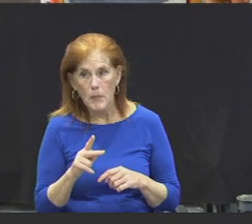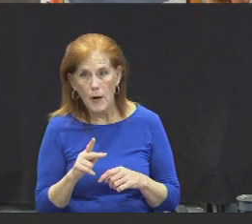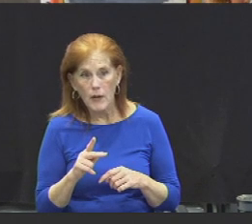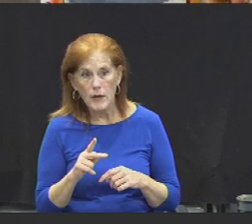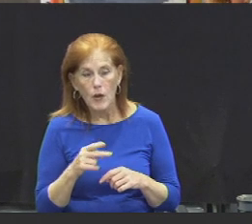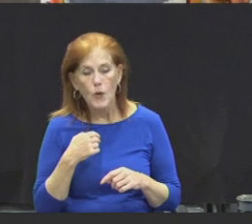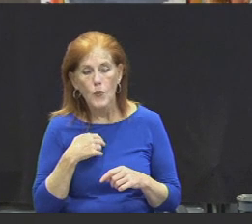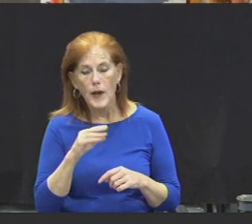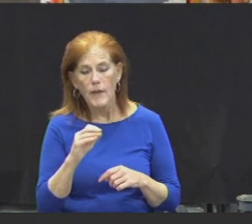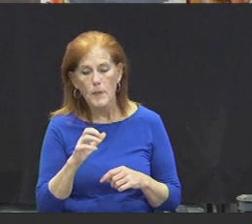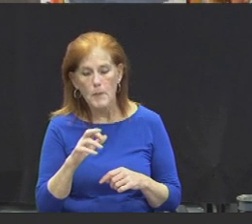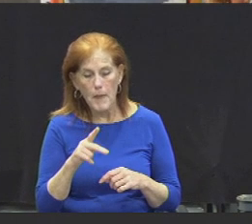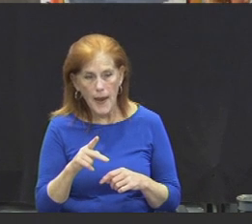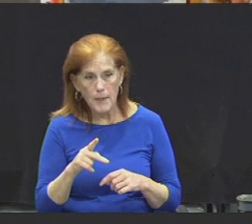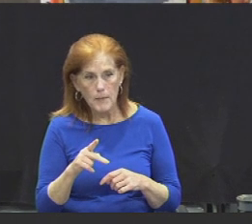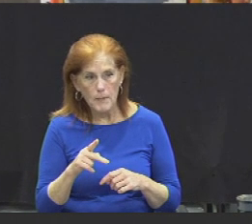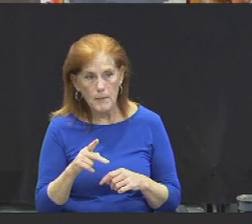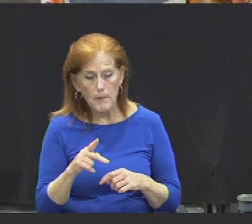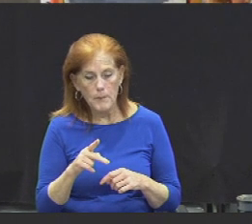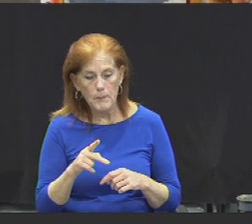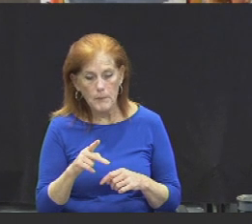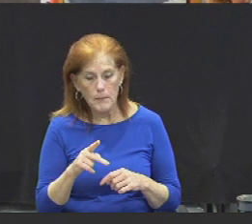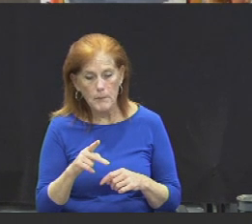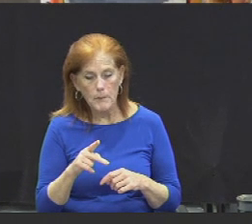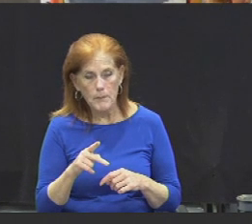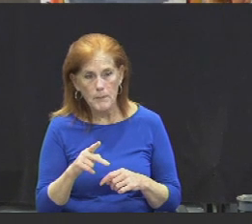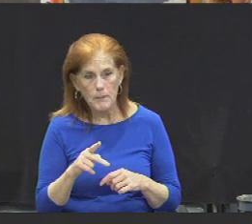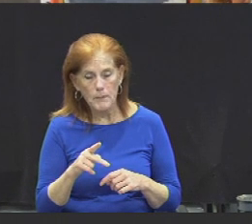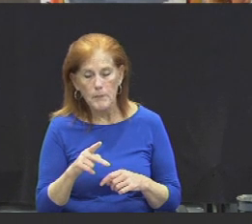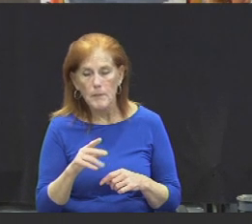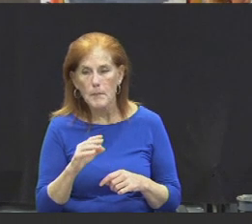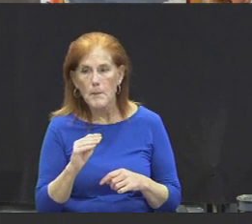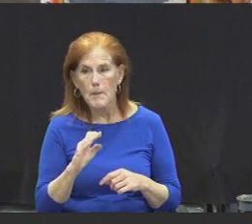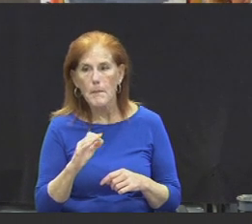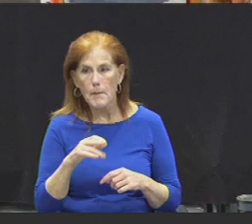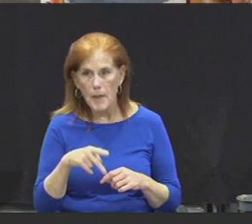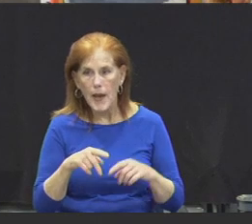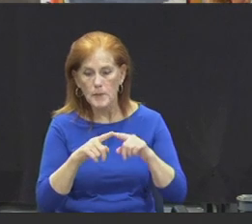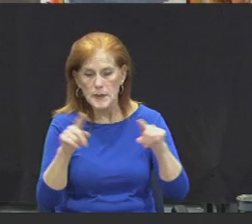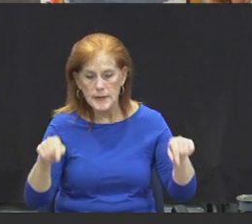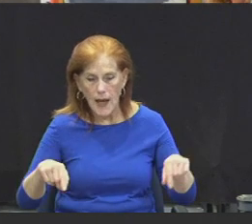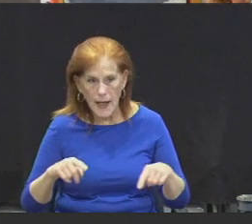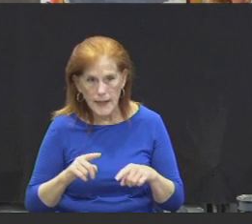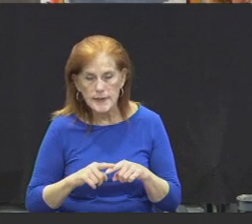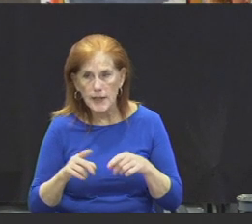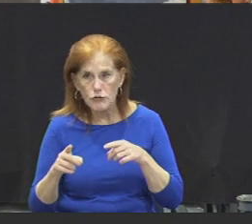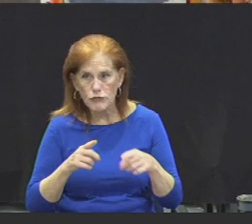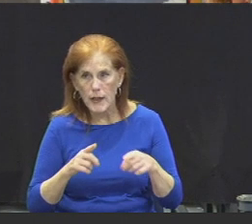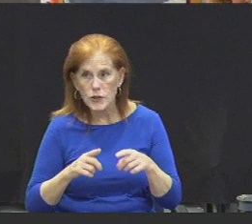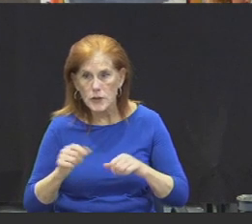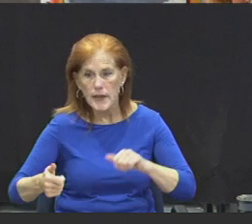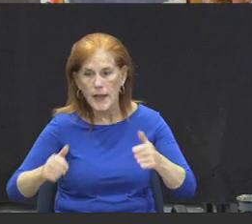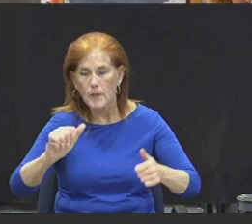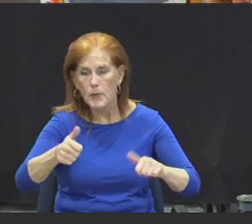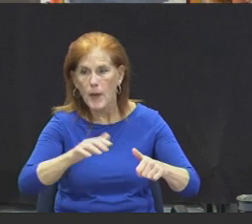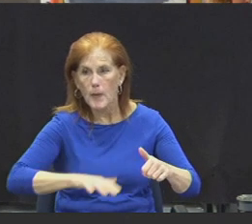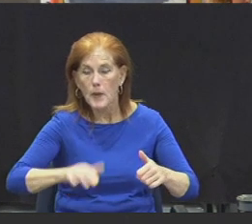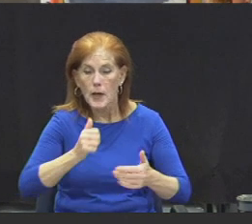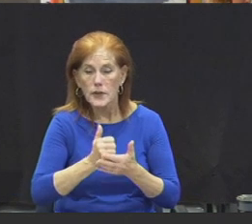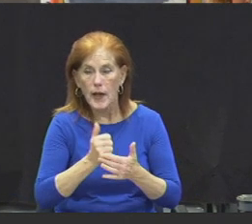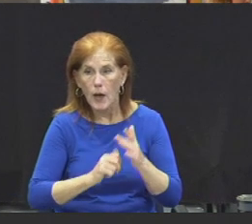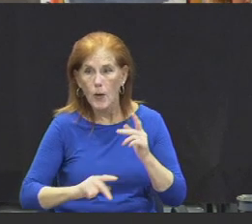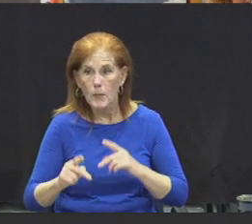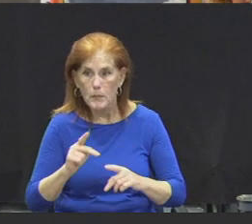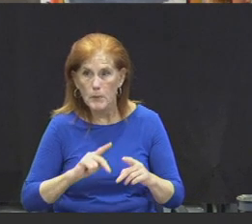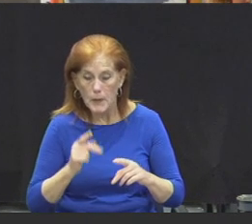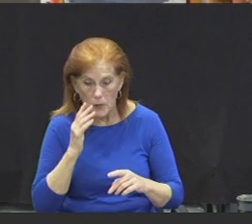maps and directory signs located throughout the park that are high contrast for folks that are vision impaired, and those will help people navigate. There are